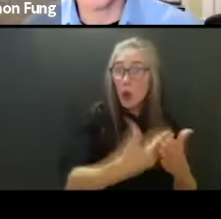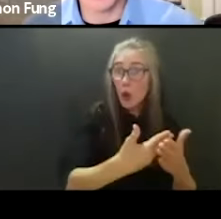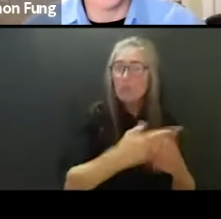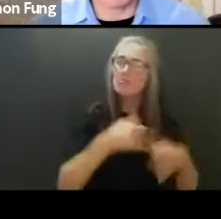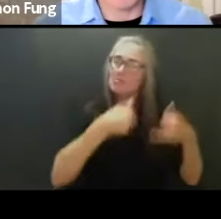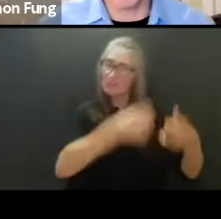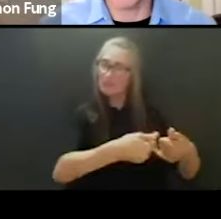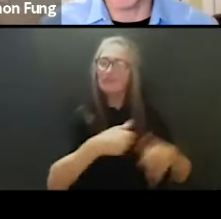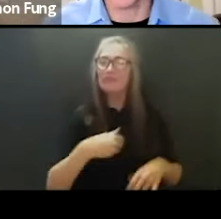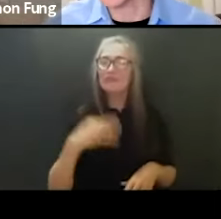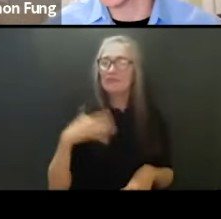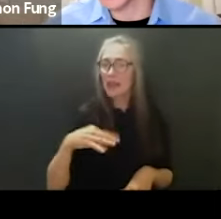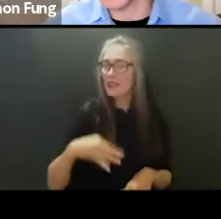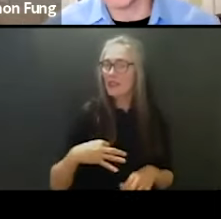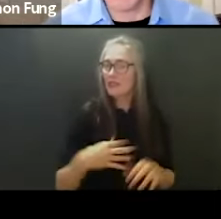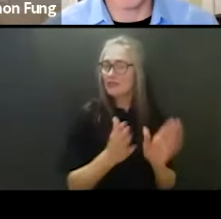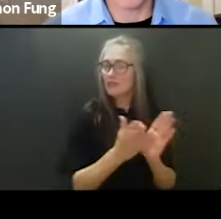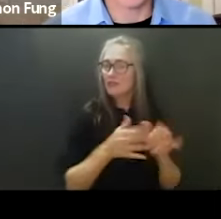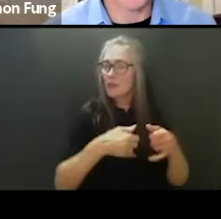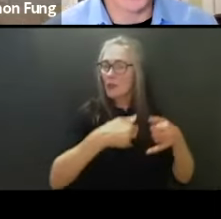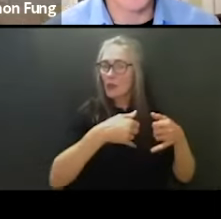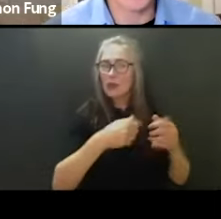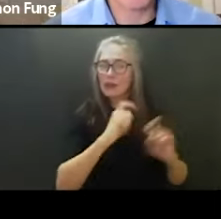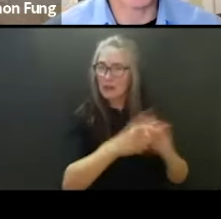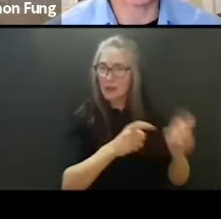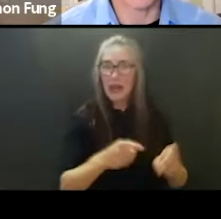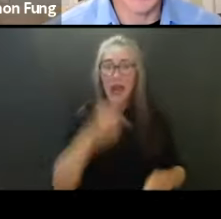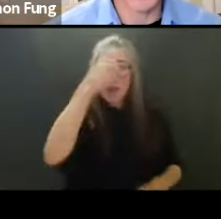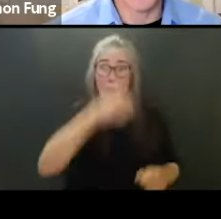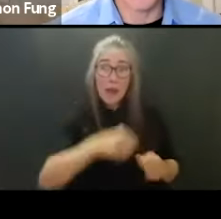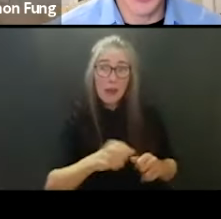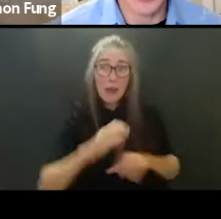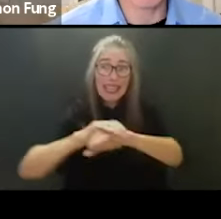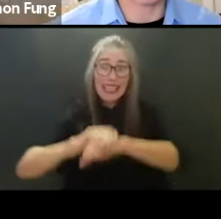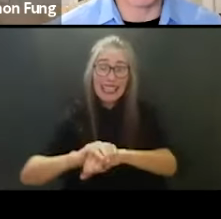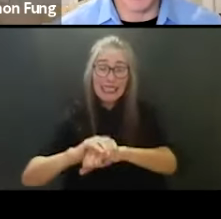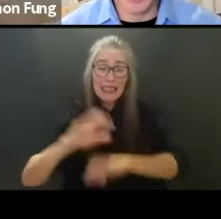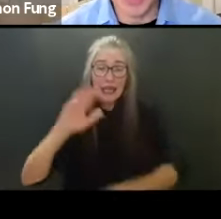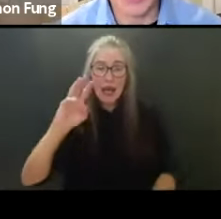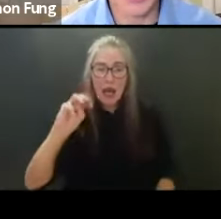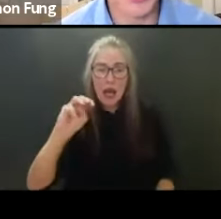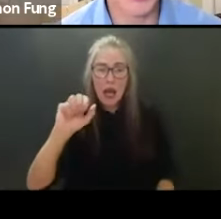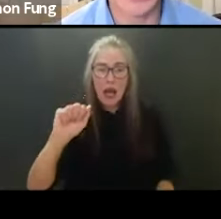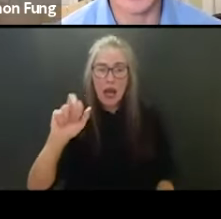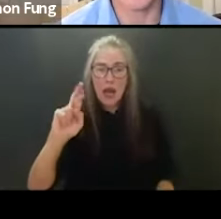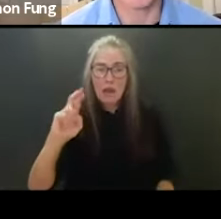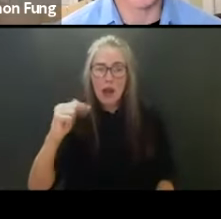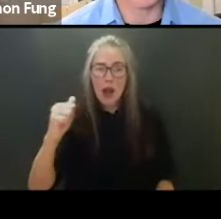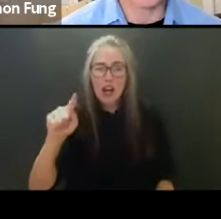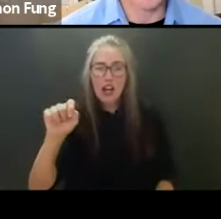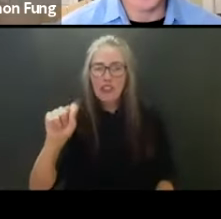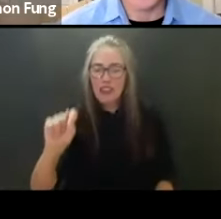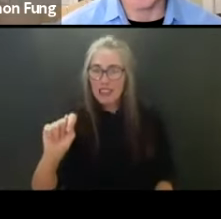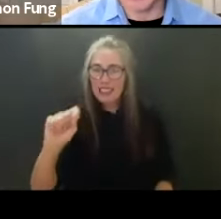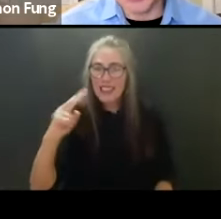world, and I think some people in the audience will remember this phrase, Margaret Thatcher, very important, Prime Minister of England, for